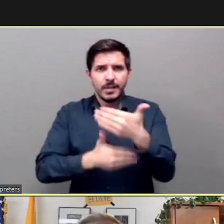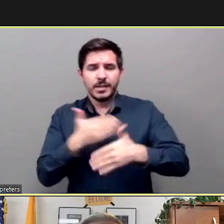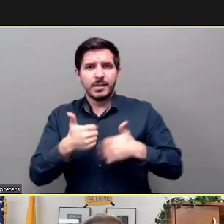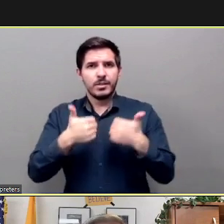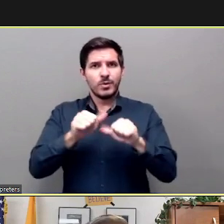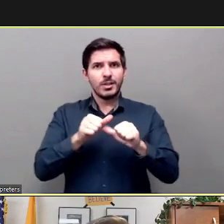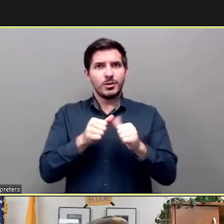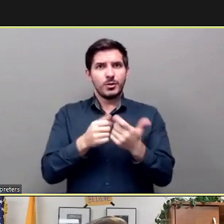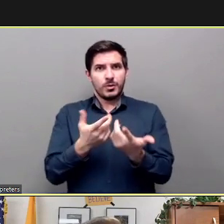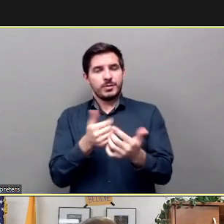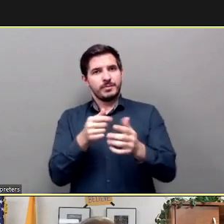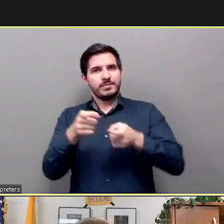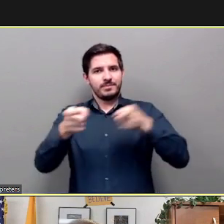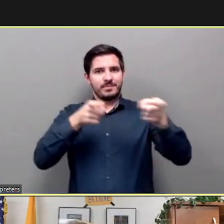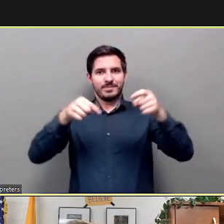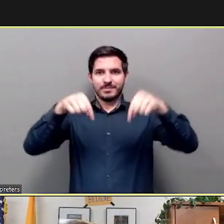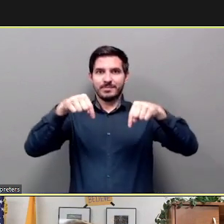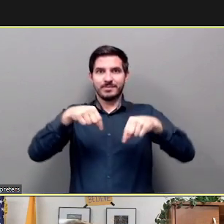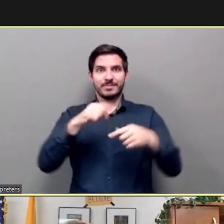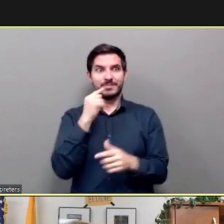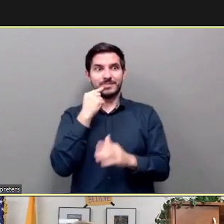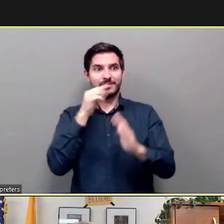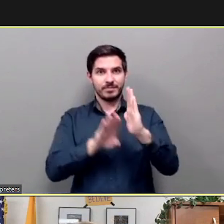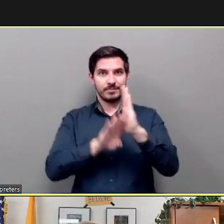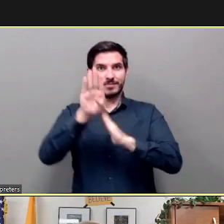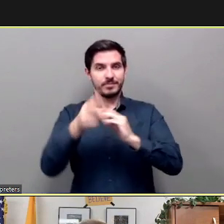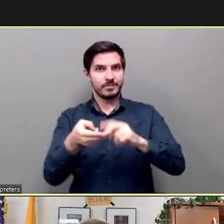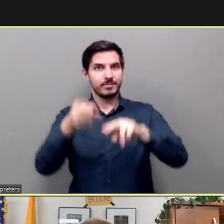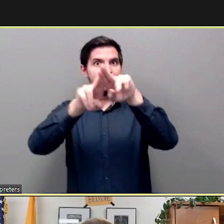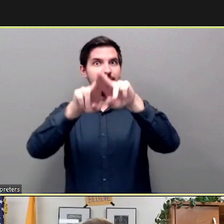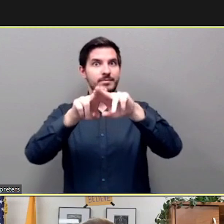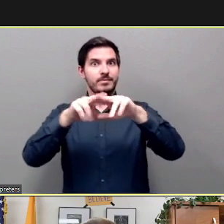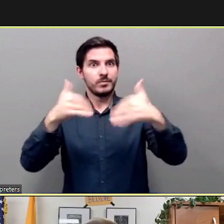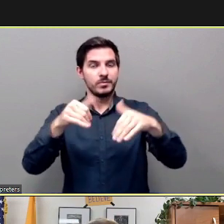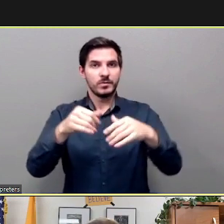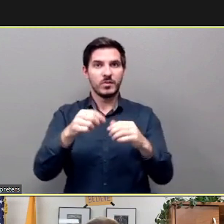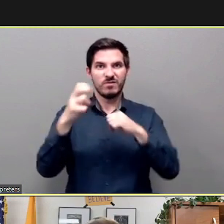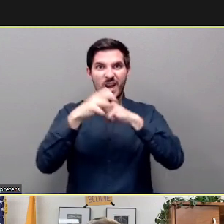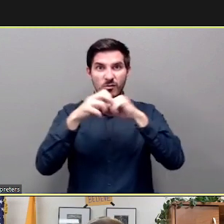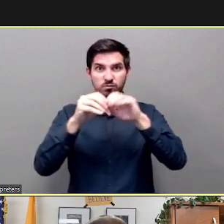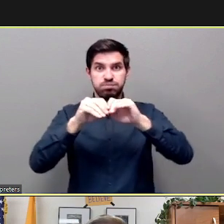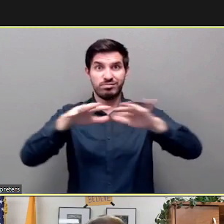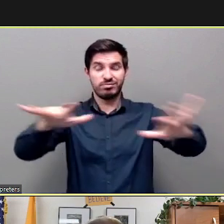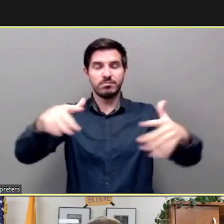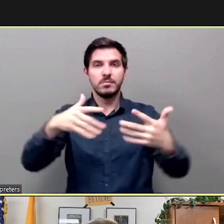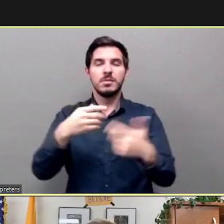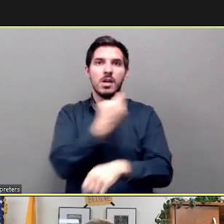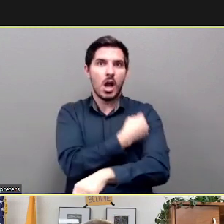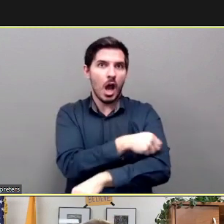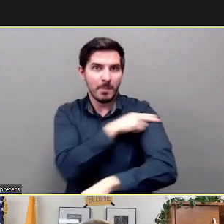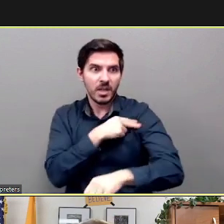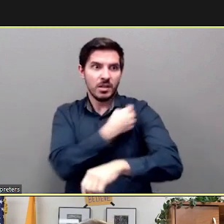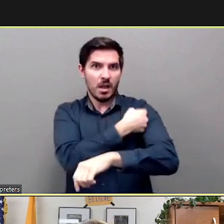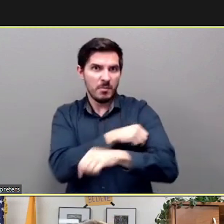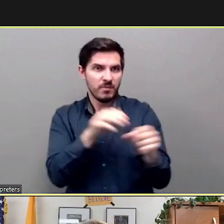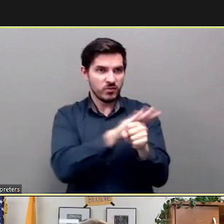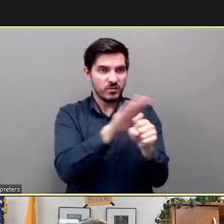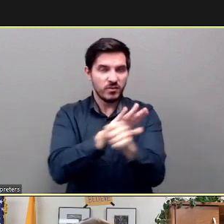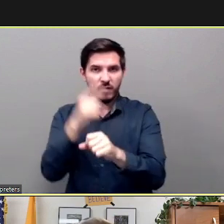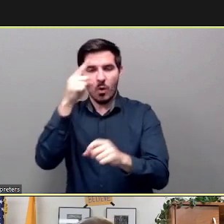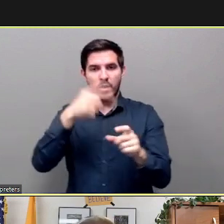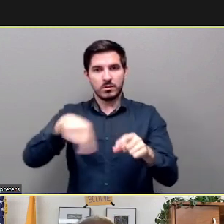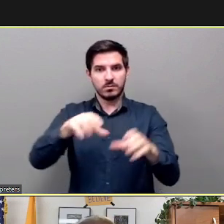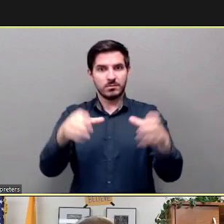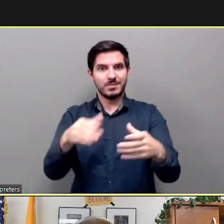significant uptick in viral infections and hospitalizations in children